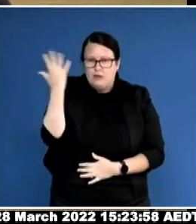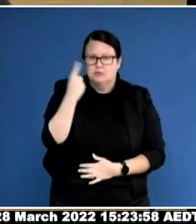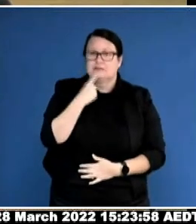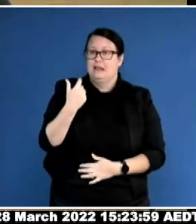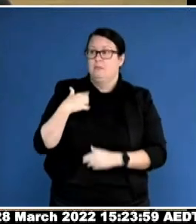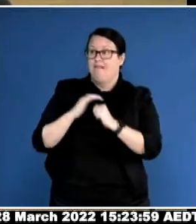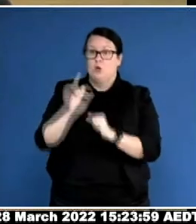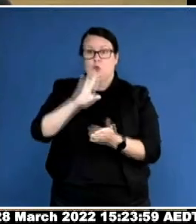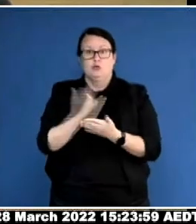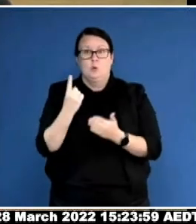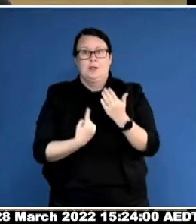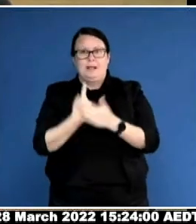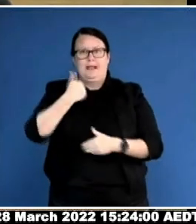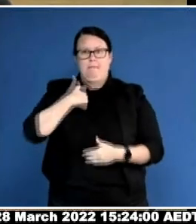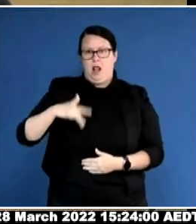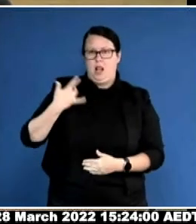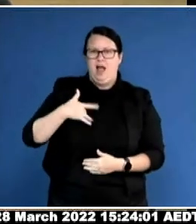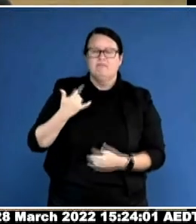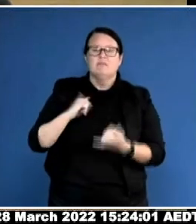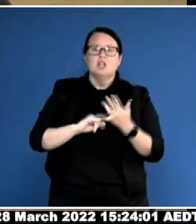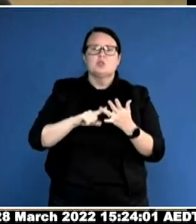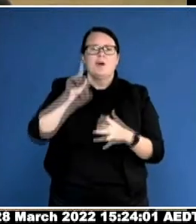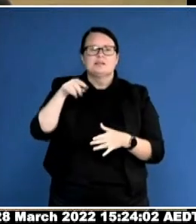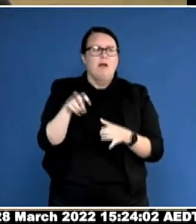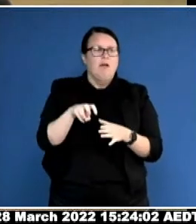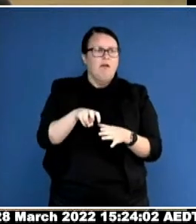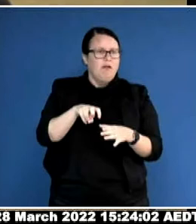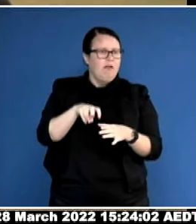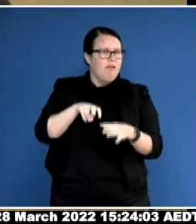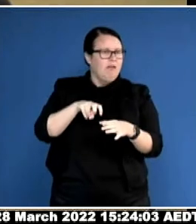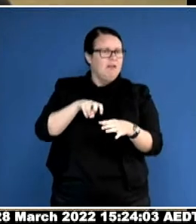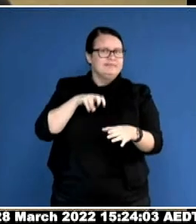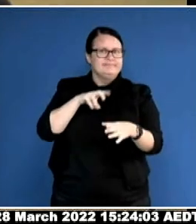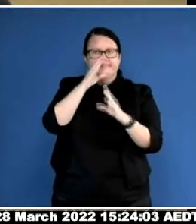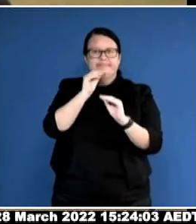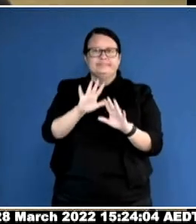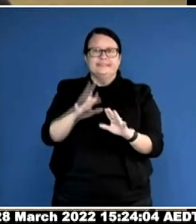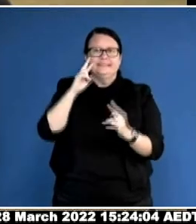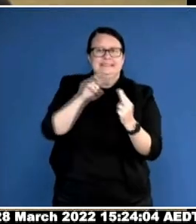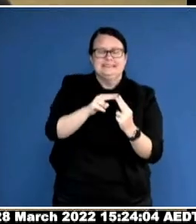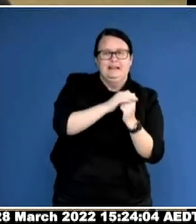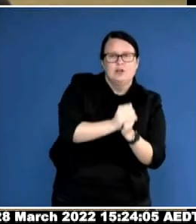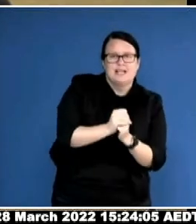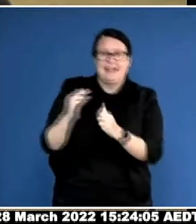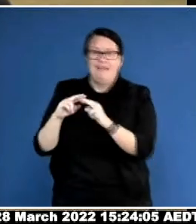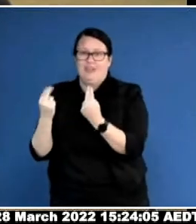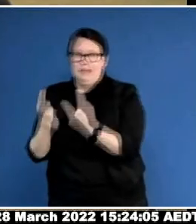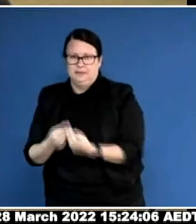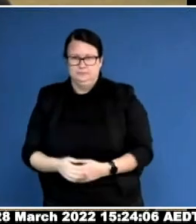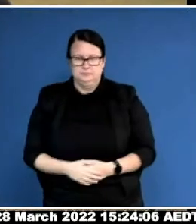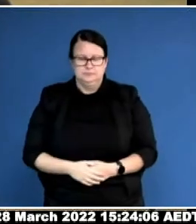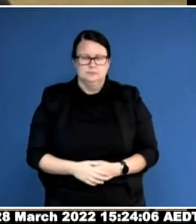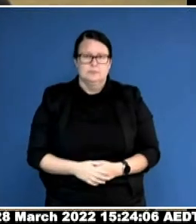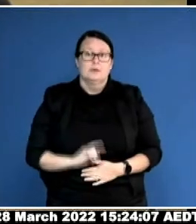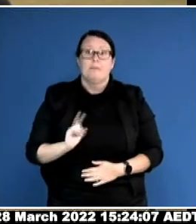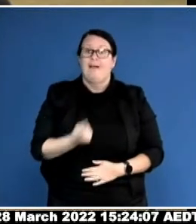to me, ultimately withdrawing from friends and family. The first relationship I had with a guy, I will call